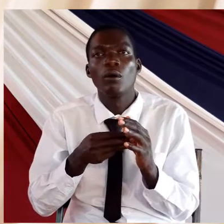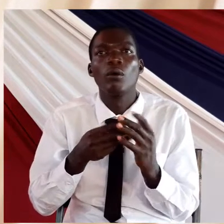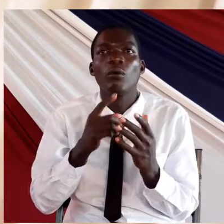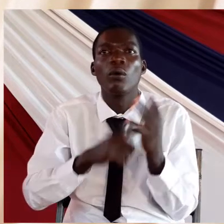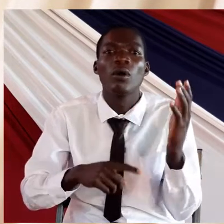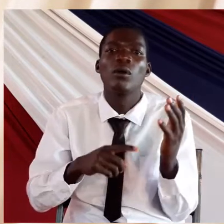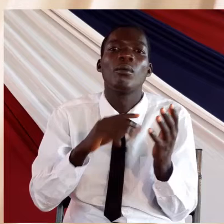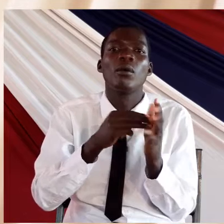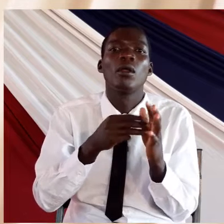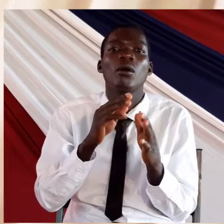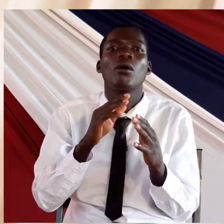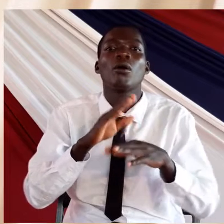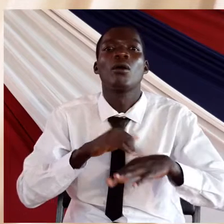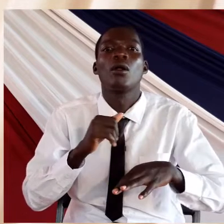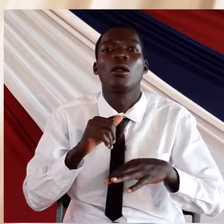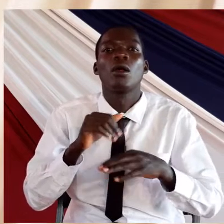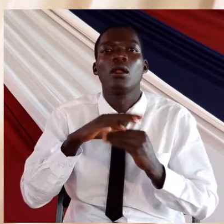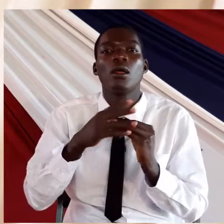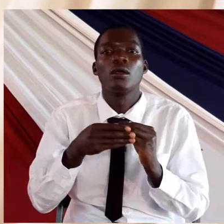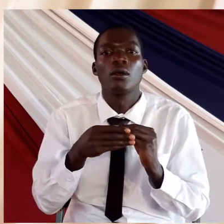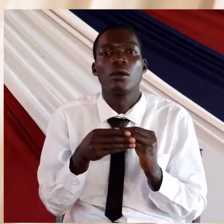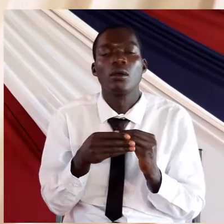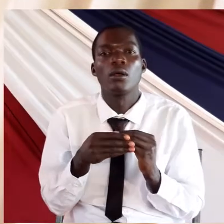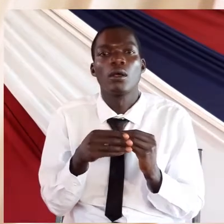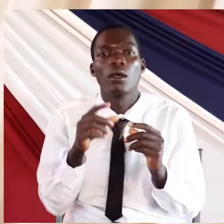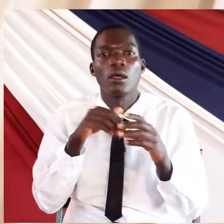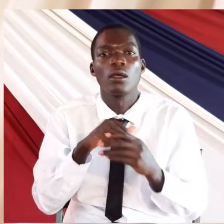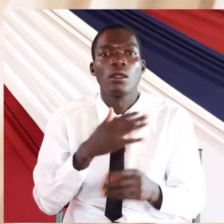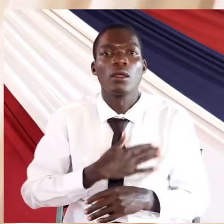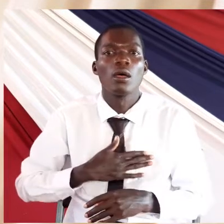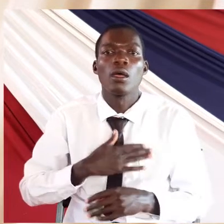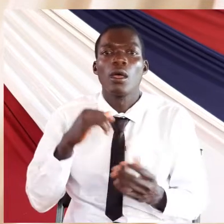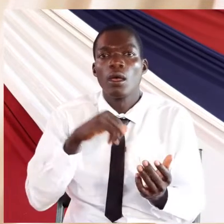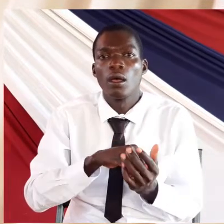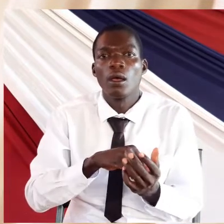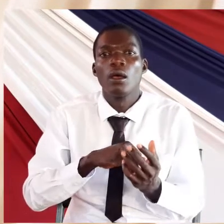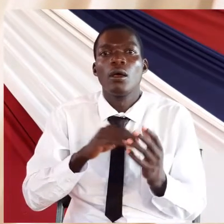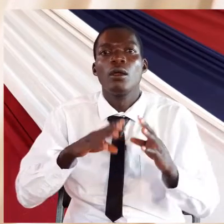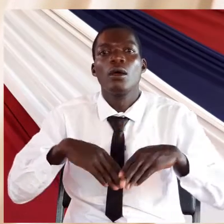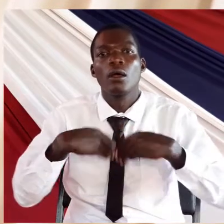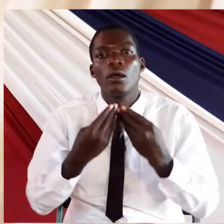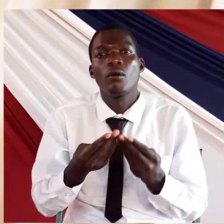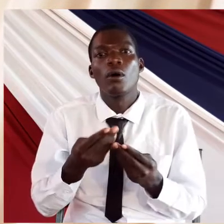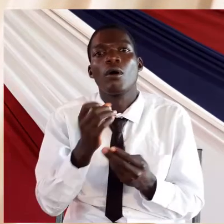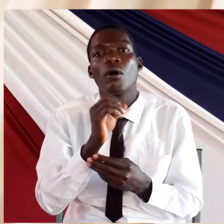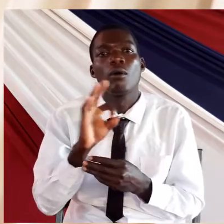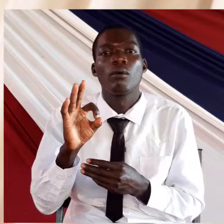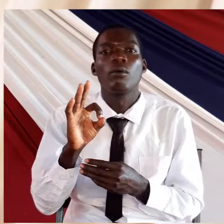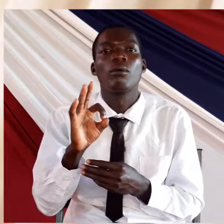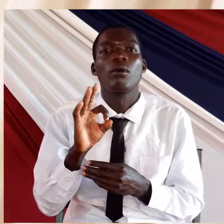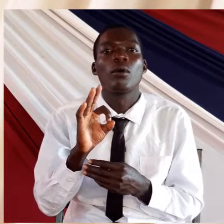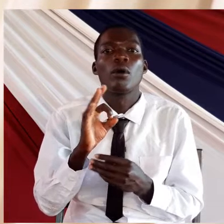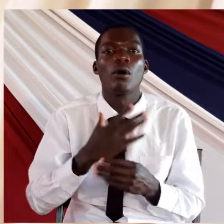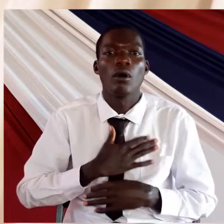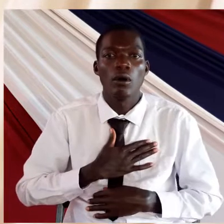call corners in English or yes. or maybe with science. Yes. It is quoted out of context. Yes.